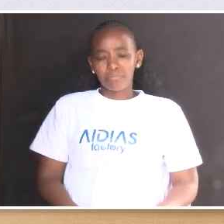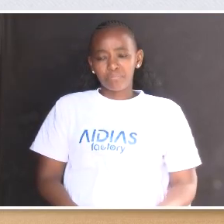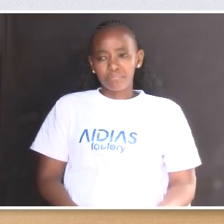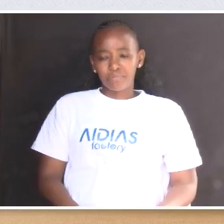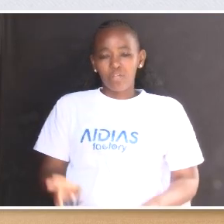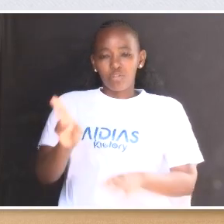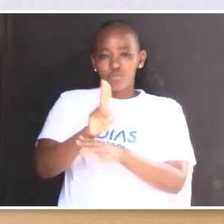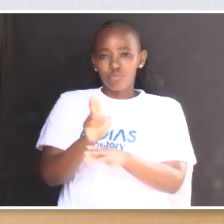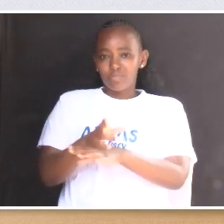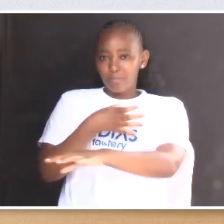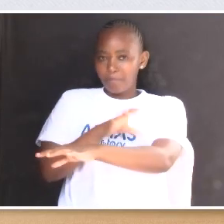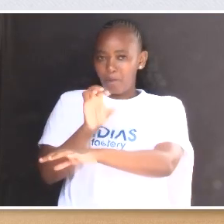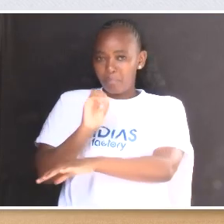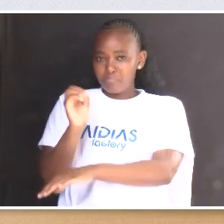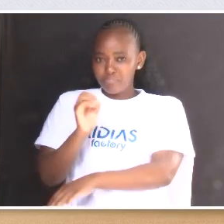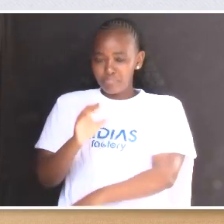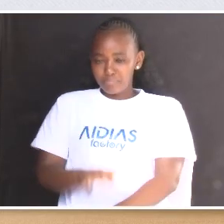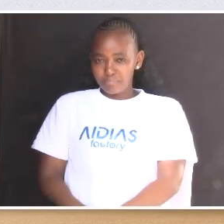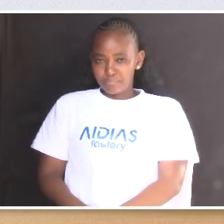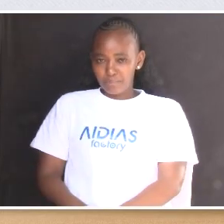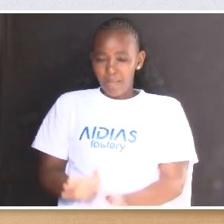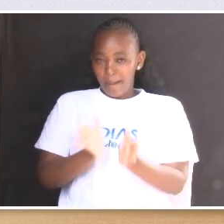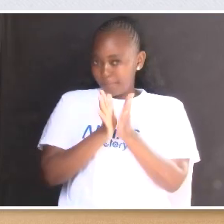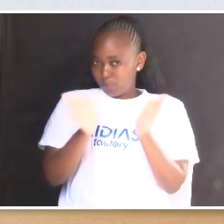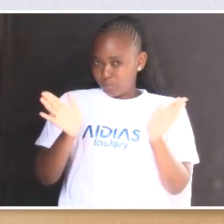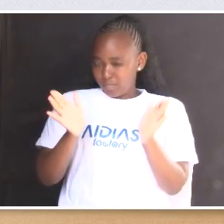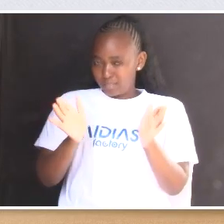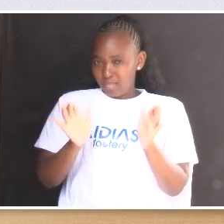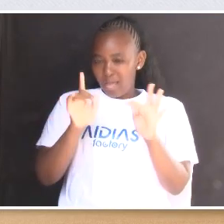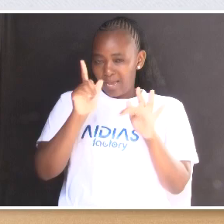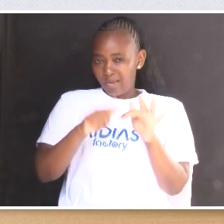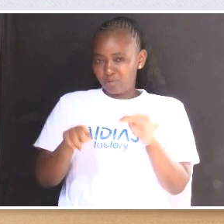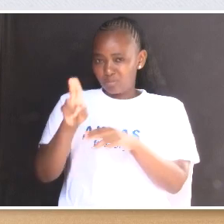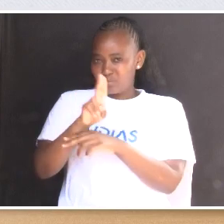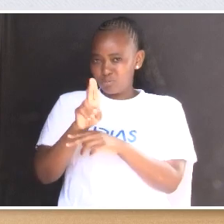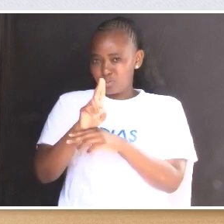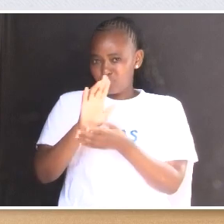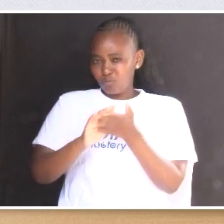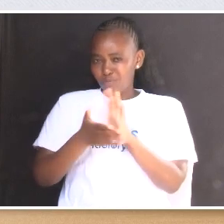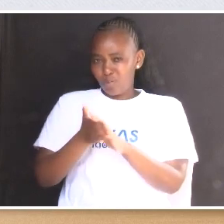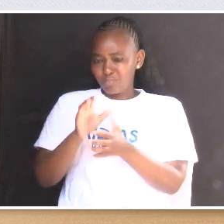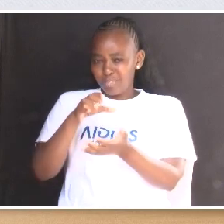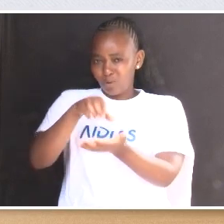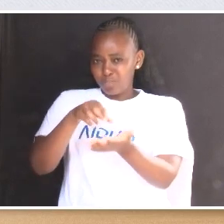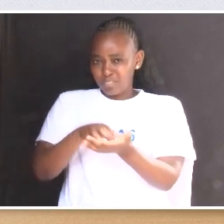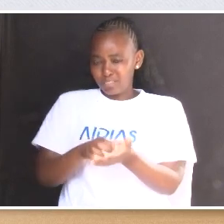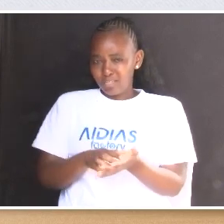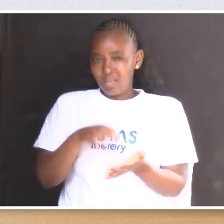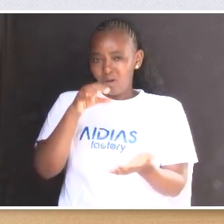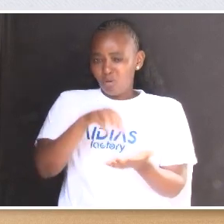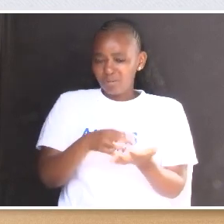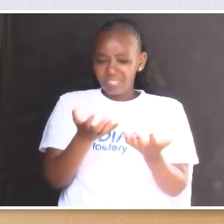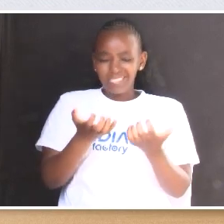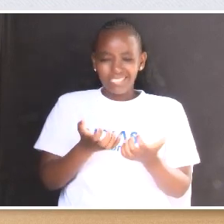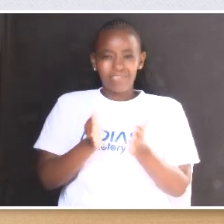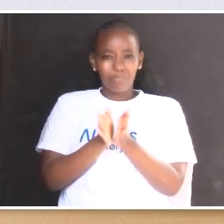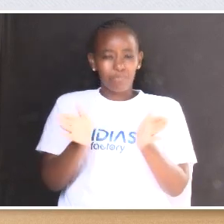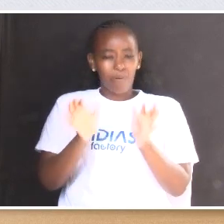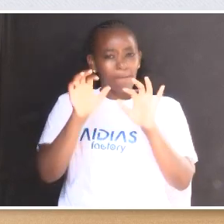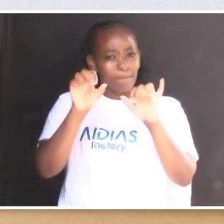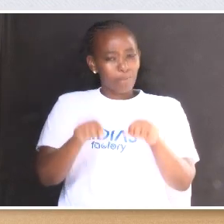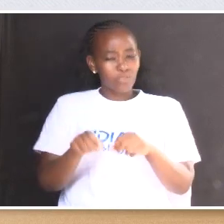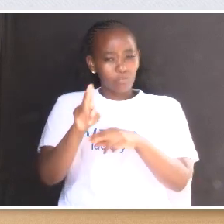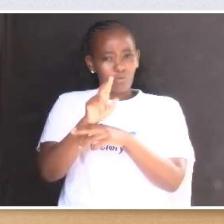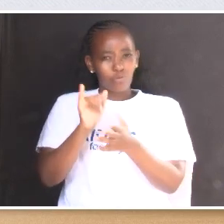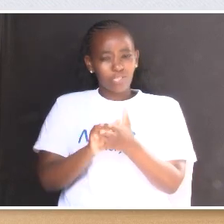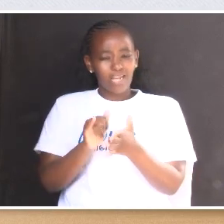don't use that power. But a broadcast cannot be useful without the content. The content doesn't need broadcast. You can always use